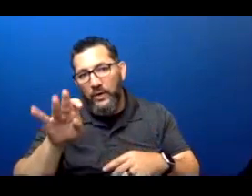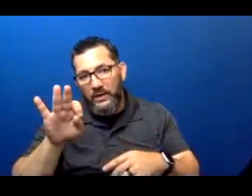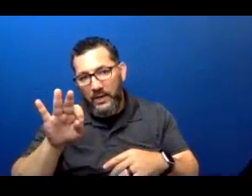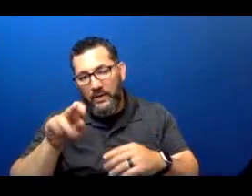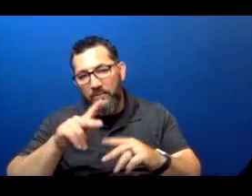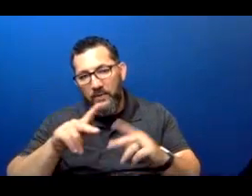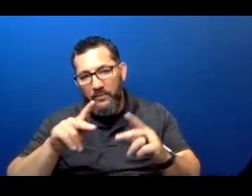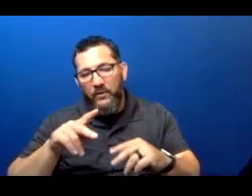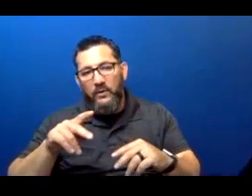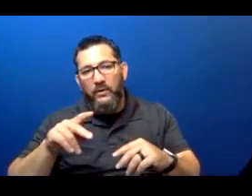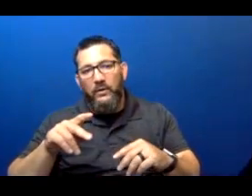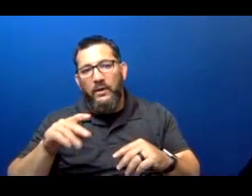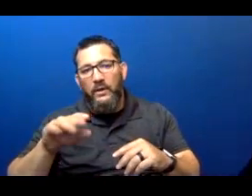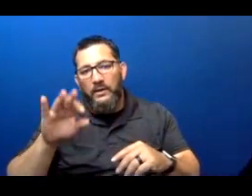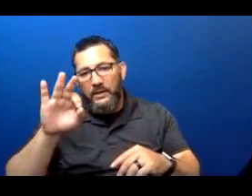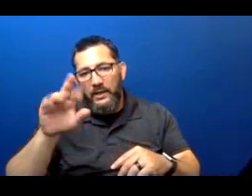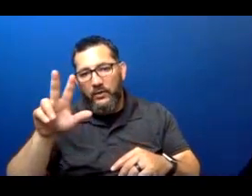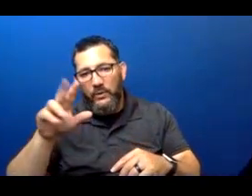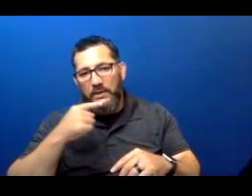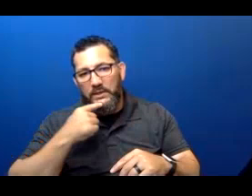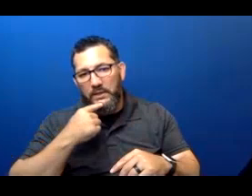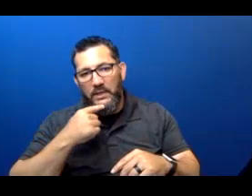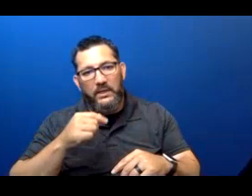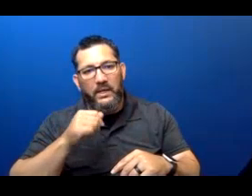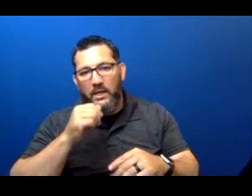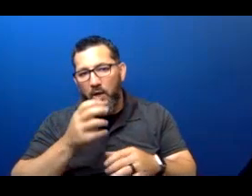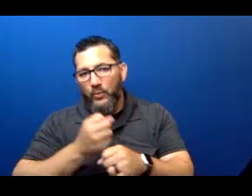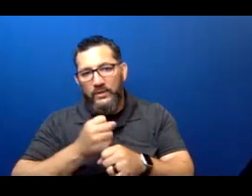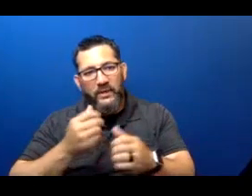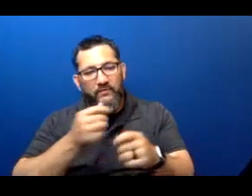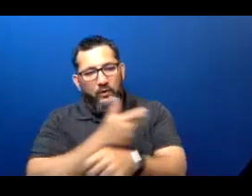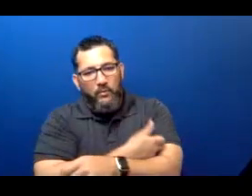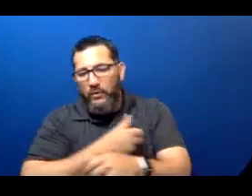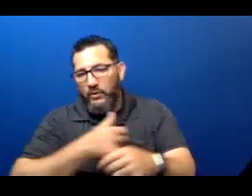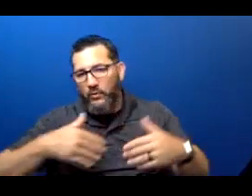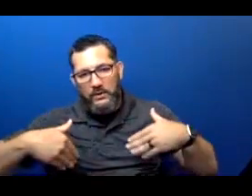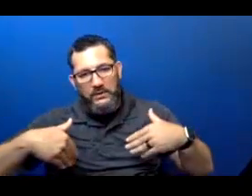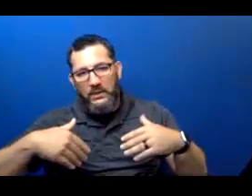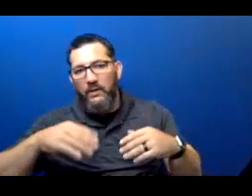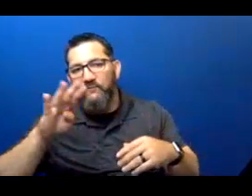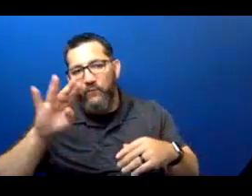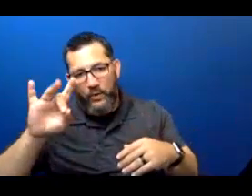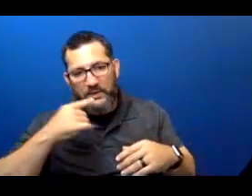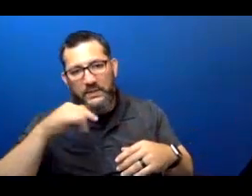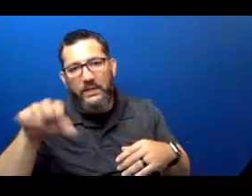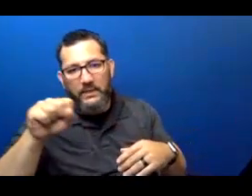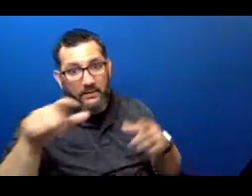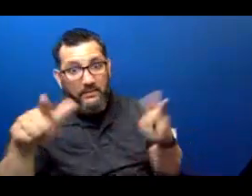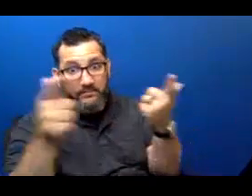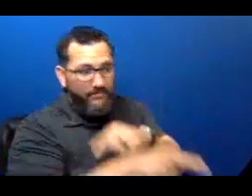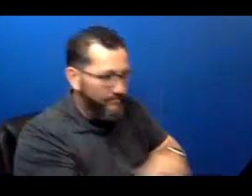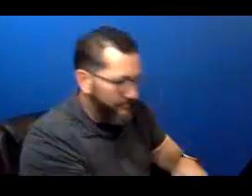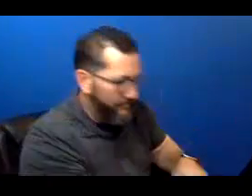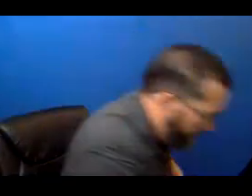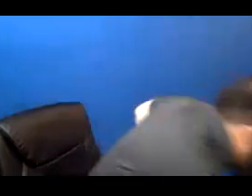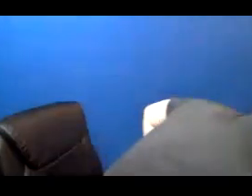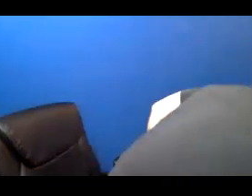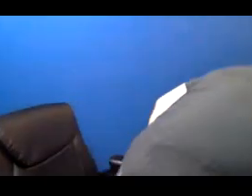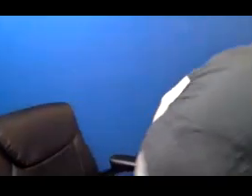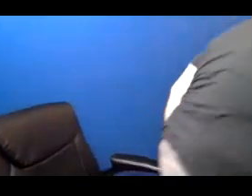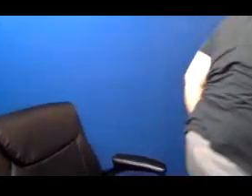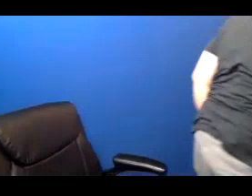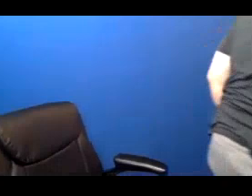individuals, 93 said that they have not received the pneumonia vaccine and 48 said yes. Those who indicated